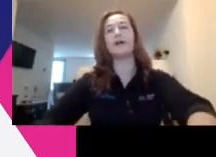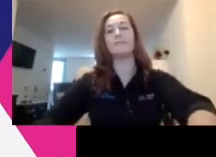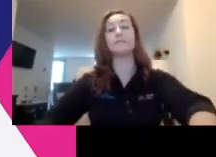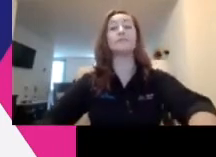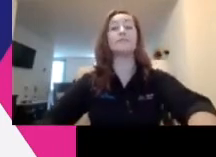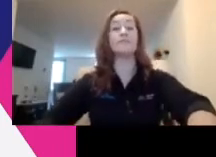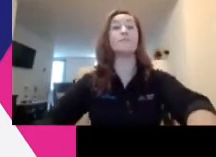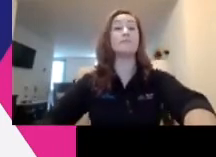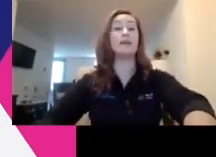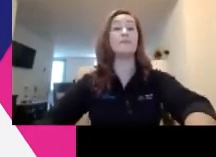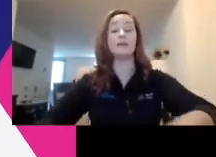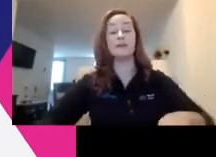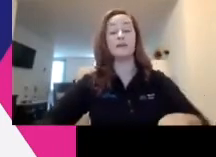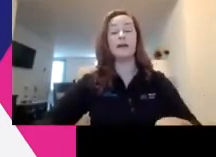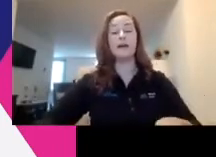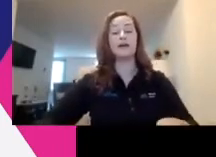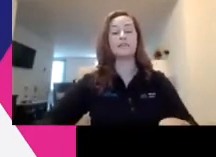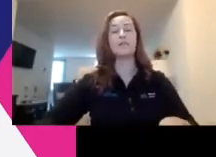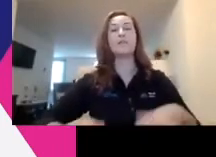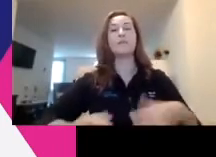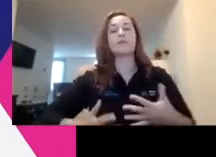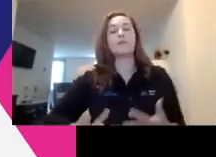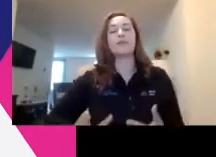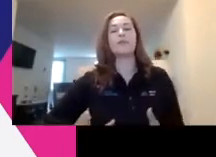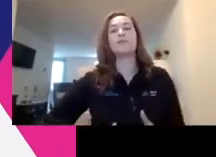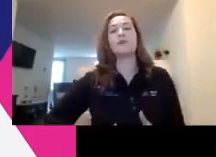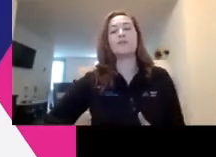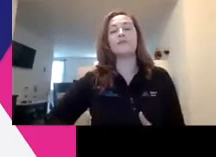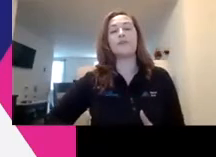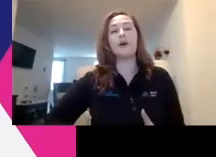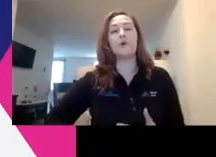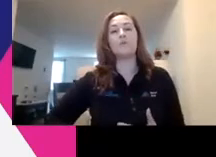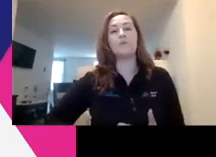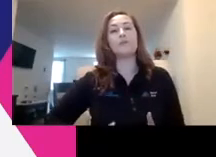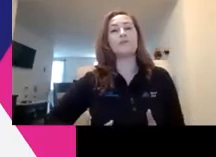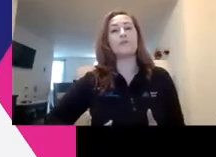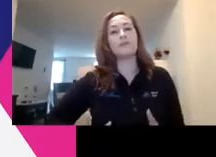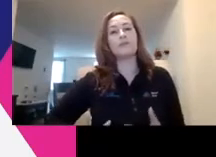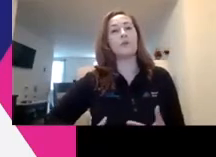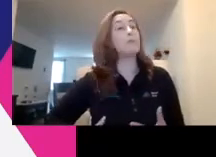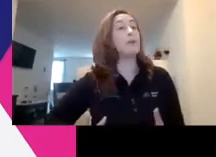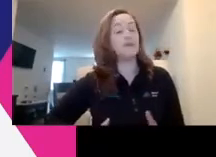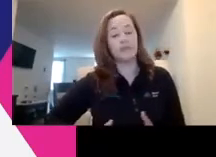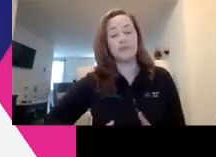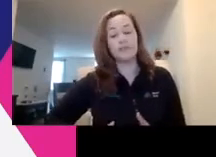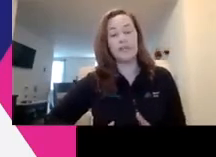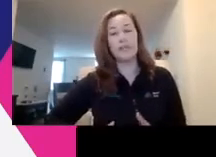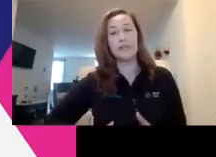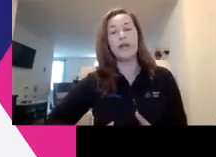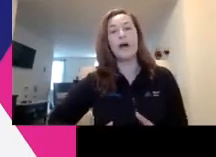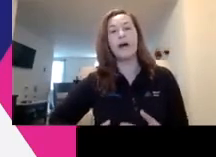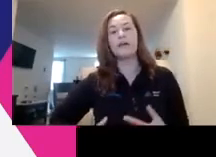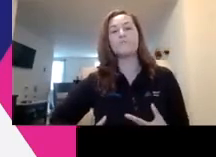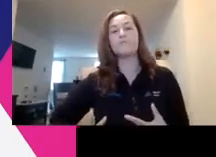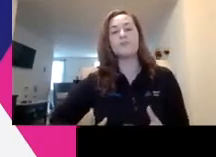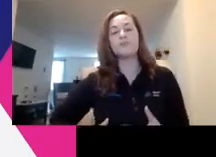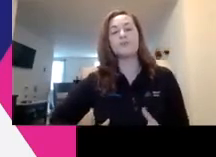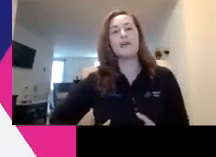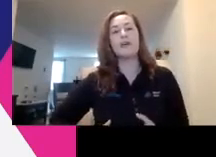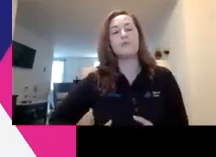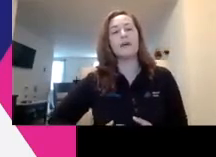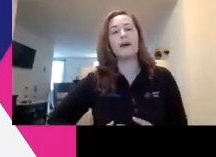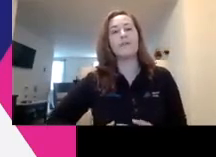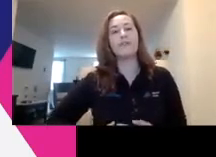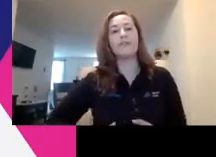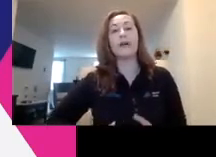doing during the pandemic, some of the work that we have done for our most vulnerable patients. And I am talking